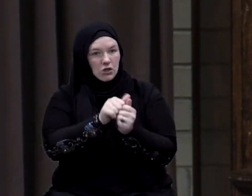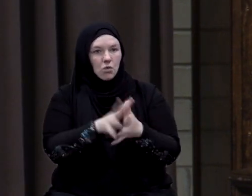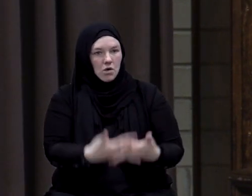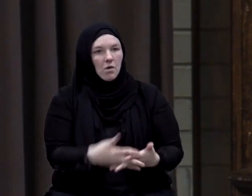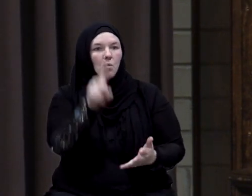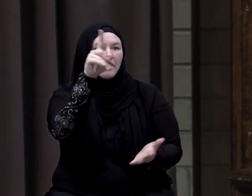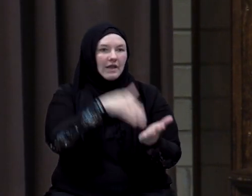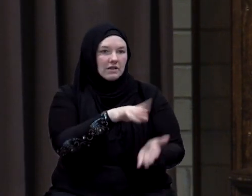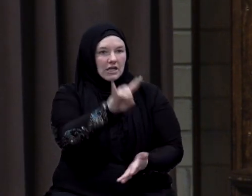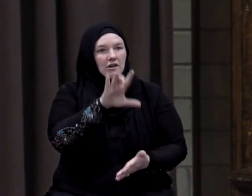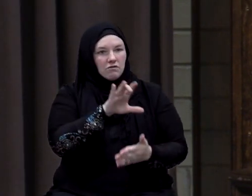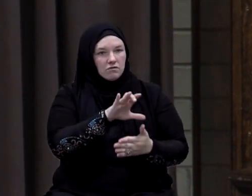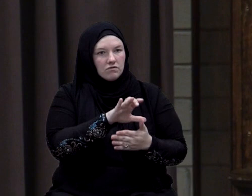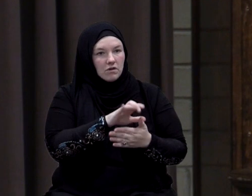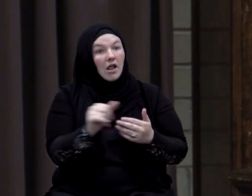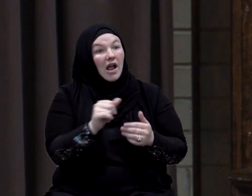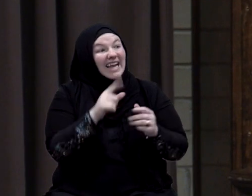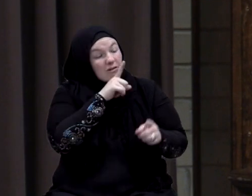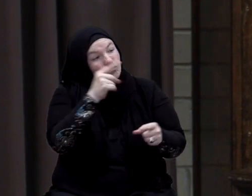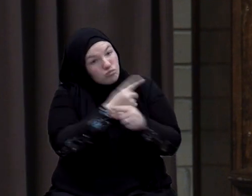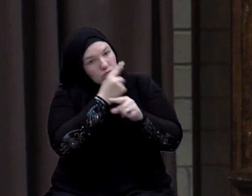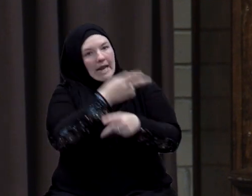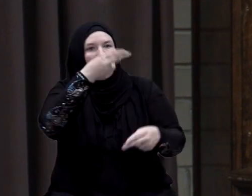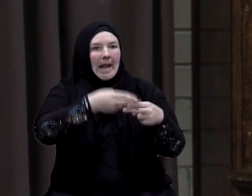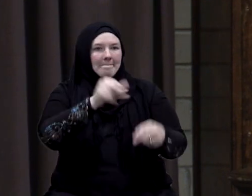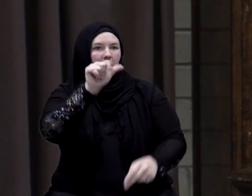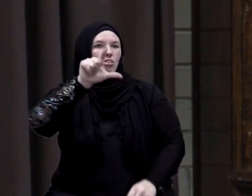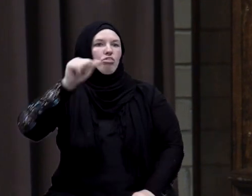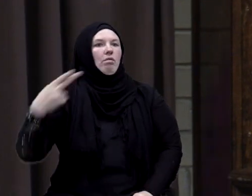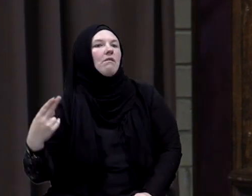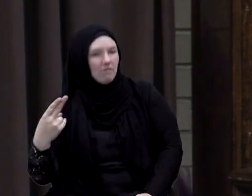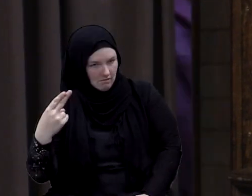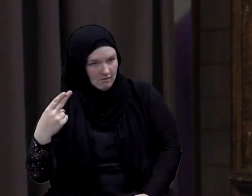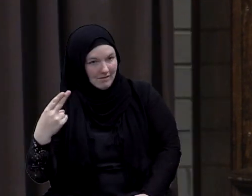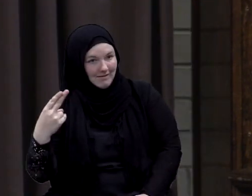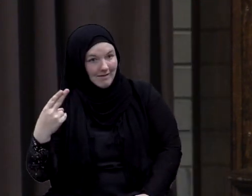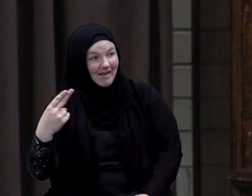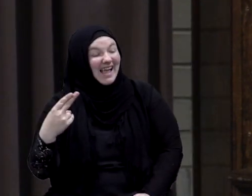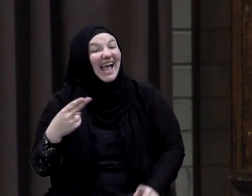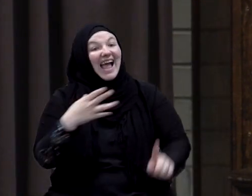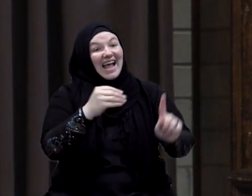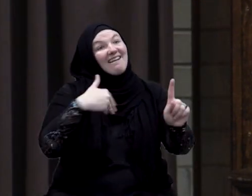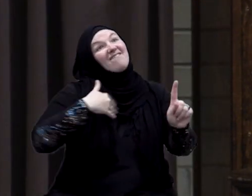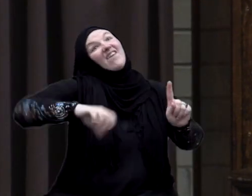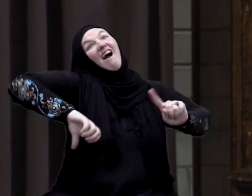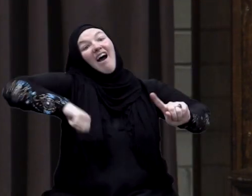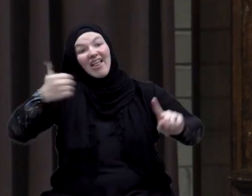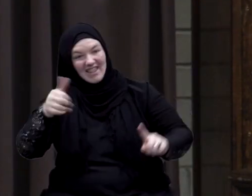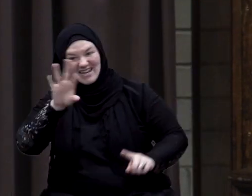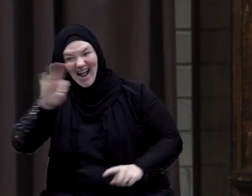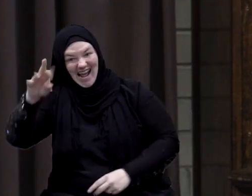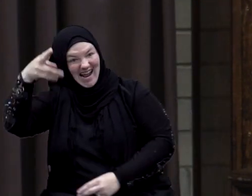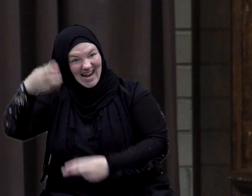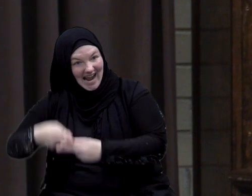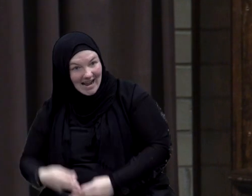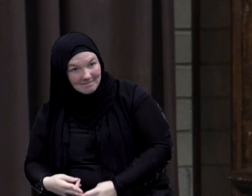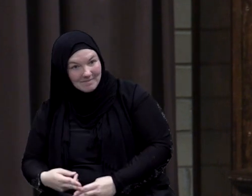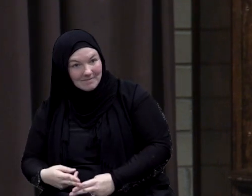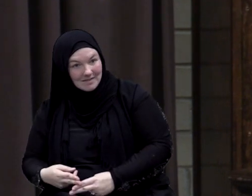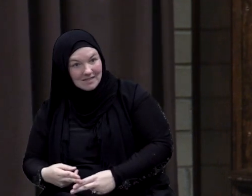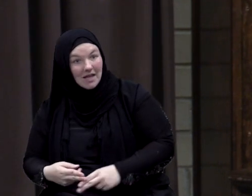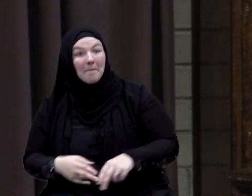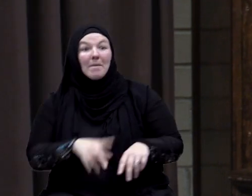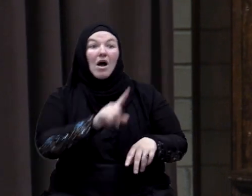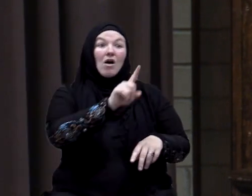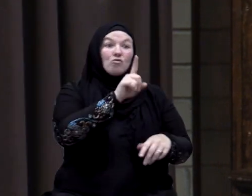In the proper name, Allah. Let alone in his other holy names and holy attributes.